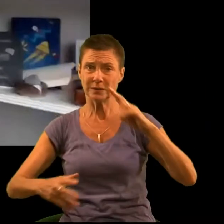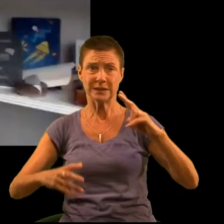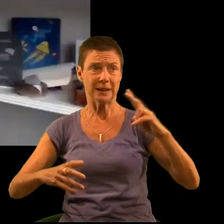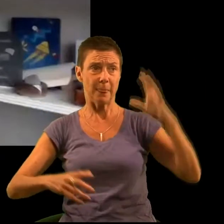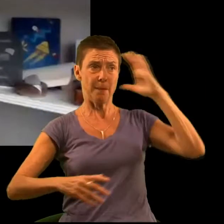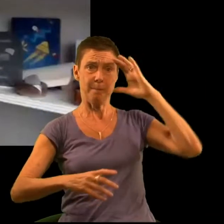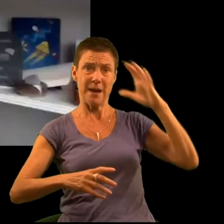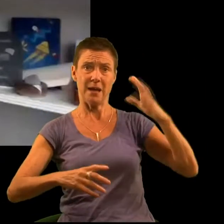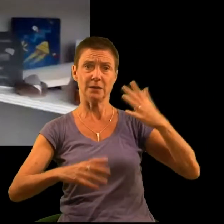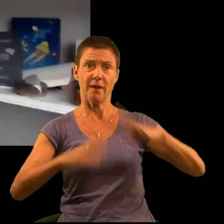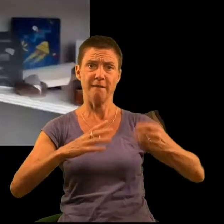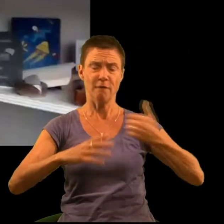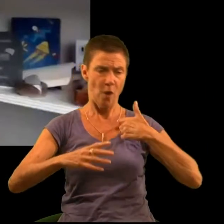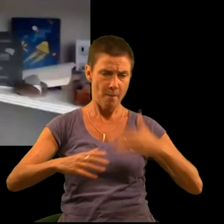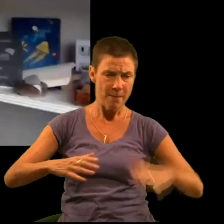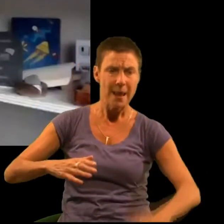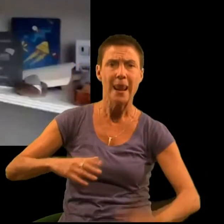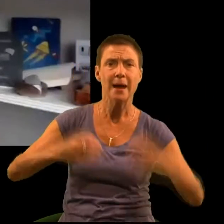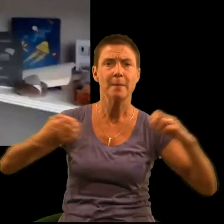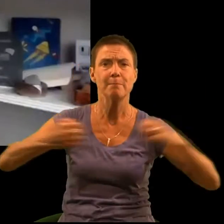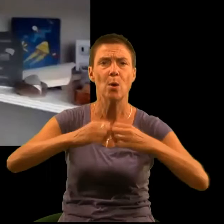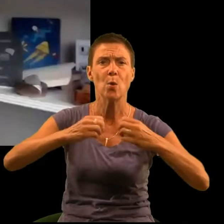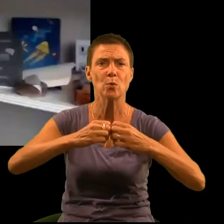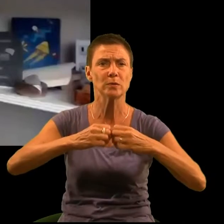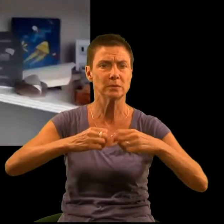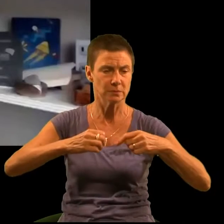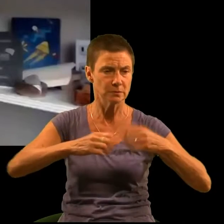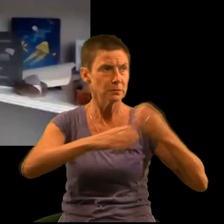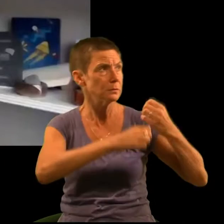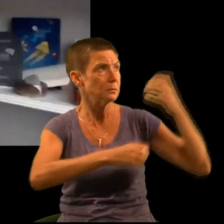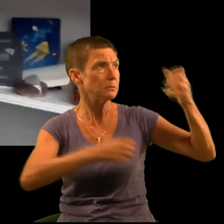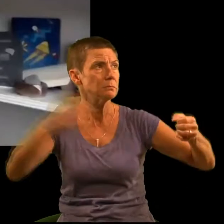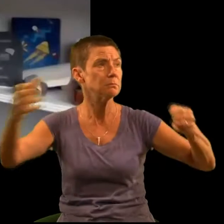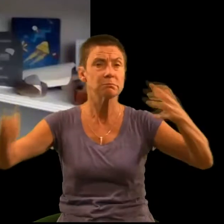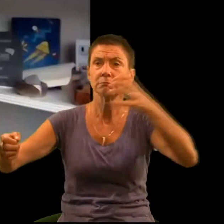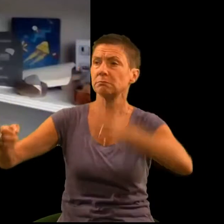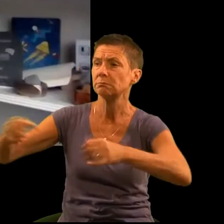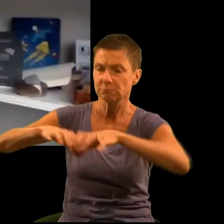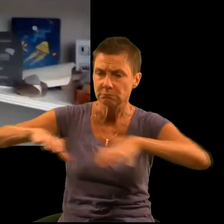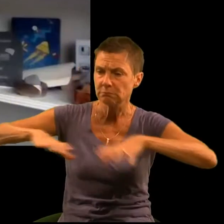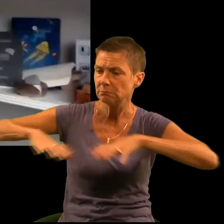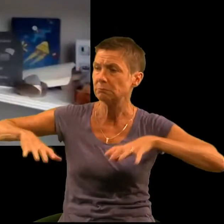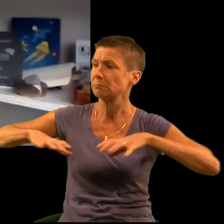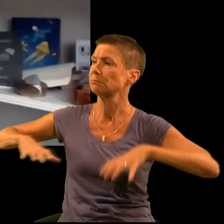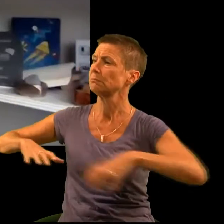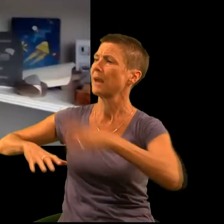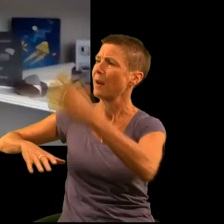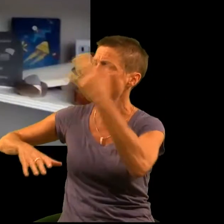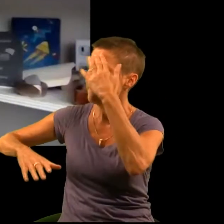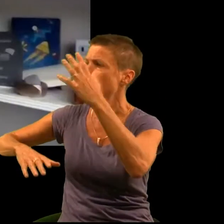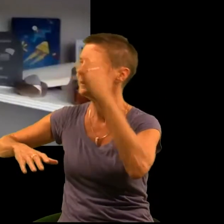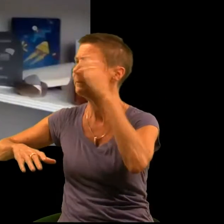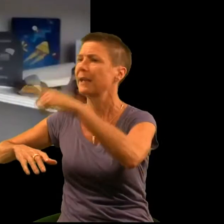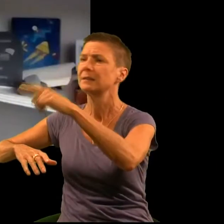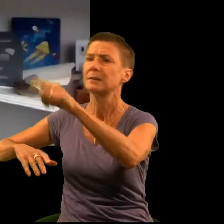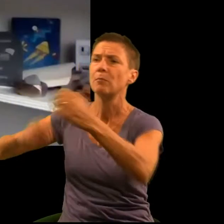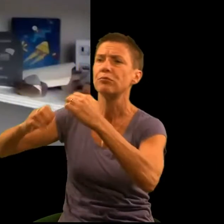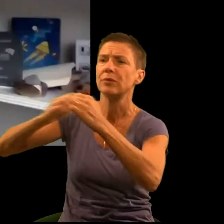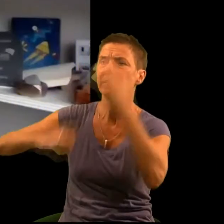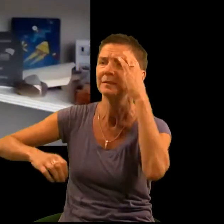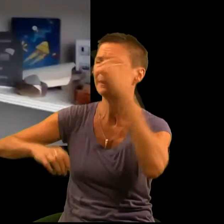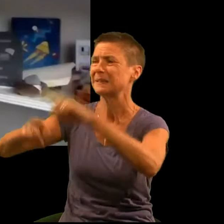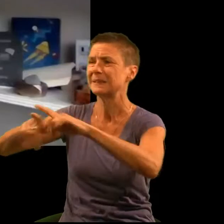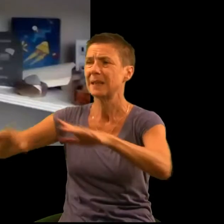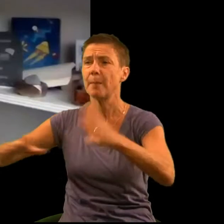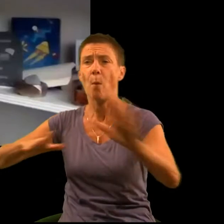her, built from tibias and fibulas. Her mother and brother's beds an echo along the other walls. A moon-white